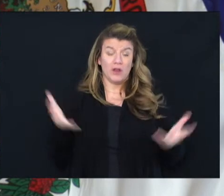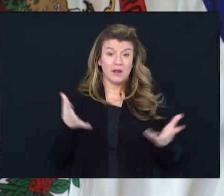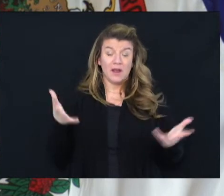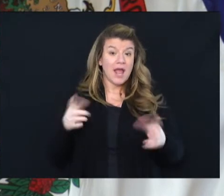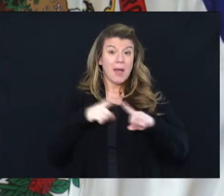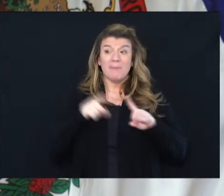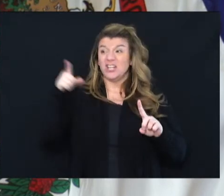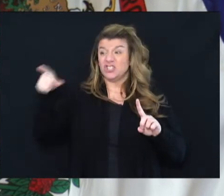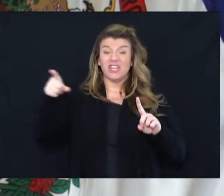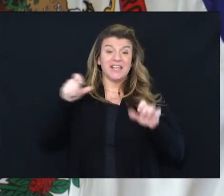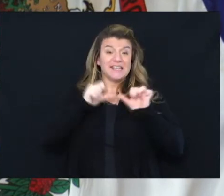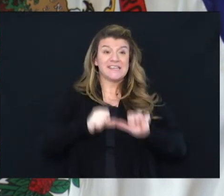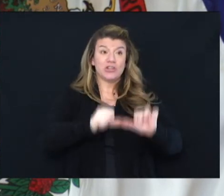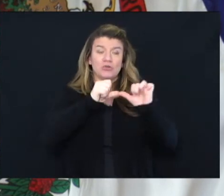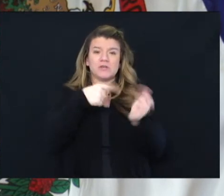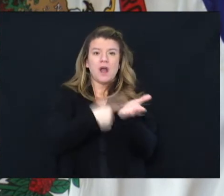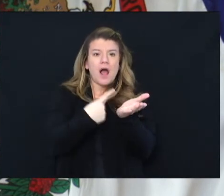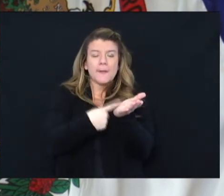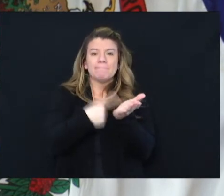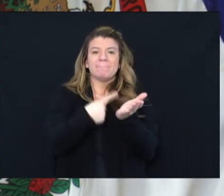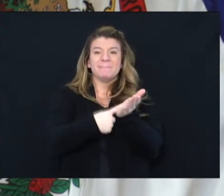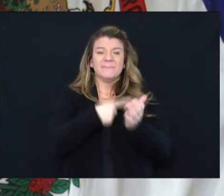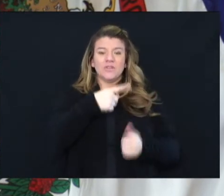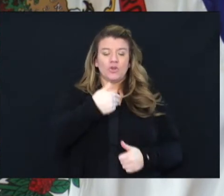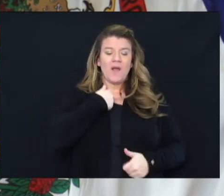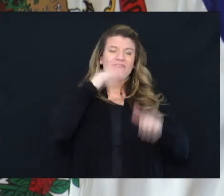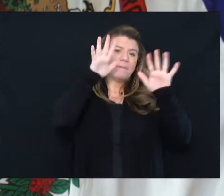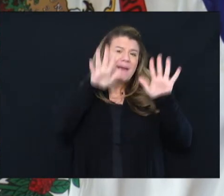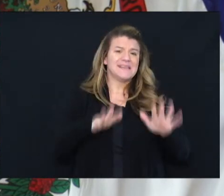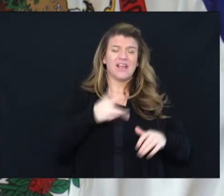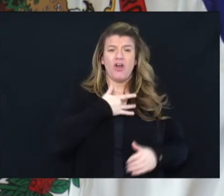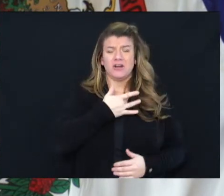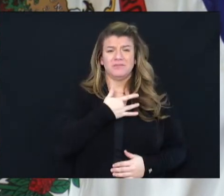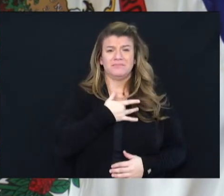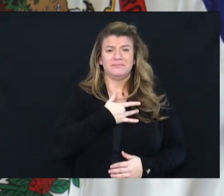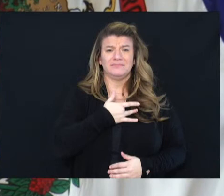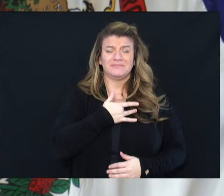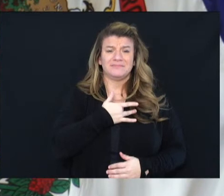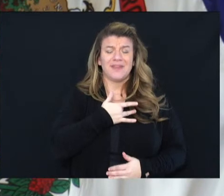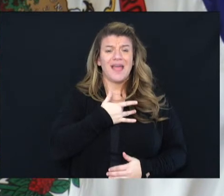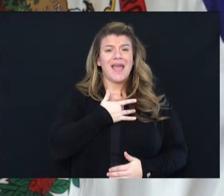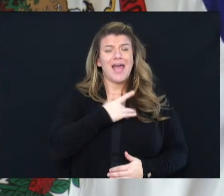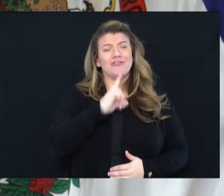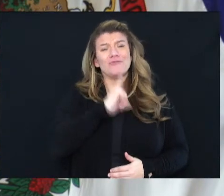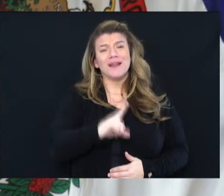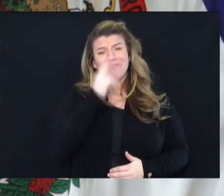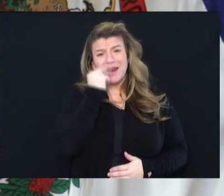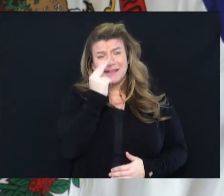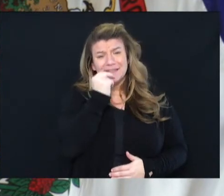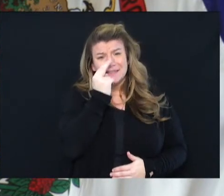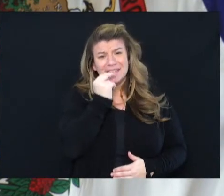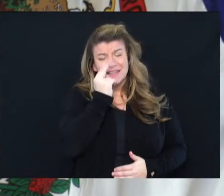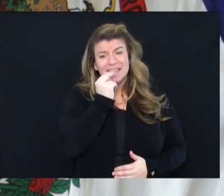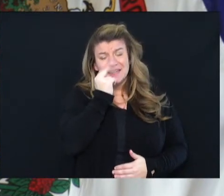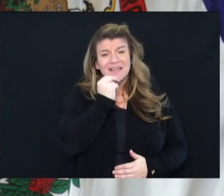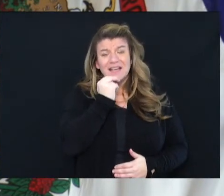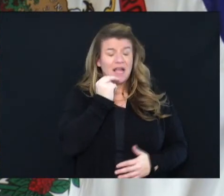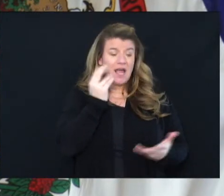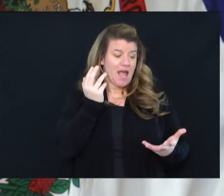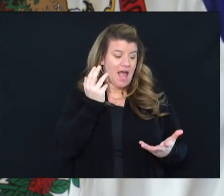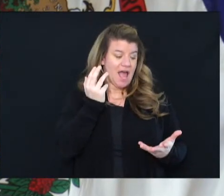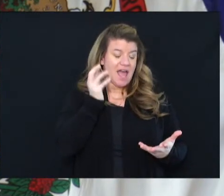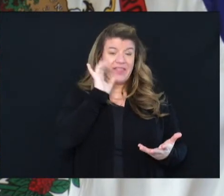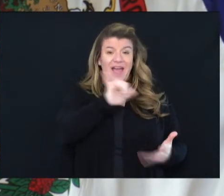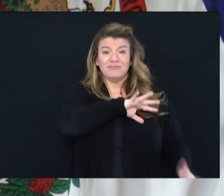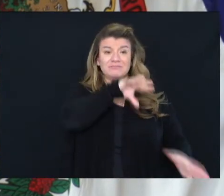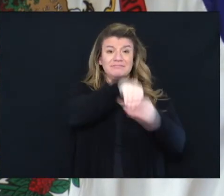she goes on to talk, she says, you have an amazing heart. Well, and you're really funny. That all that's really